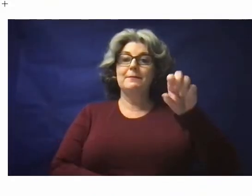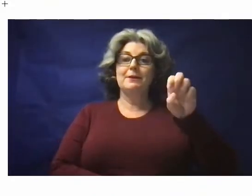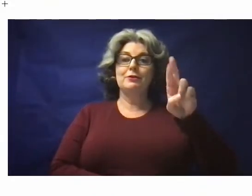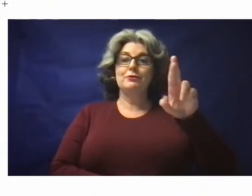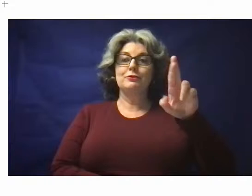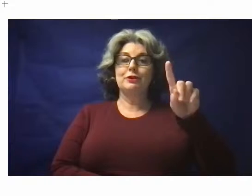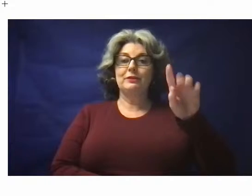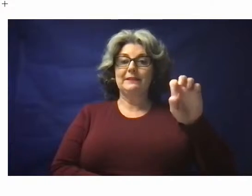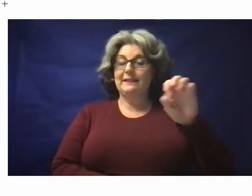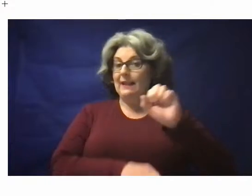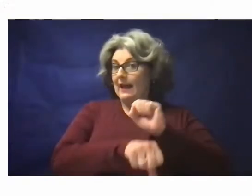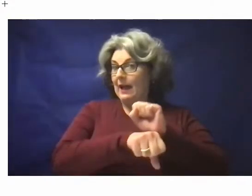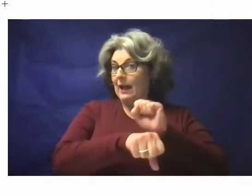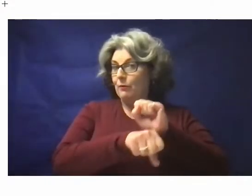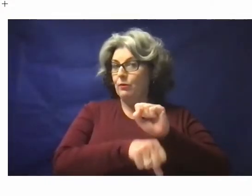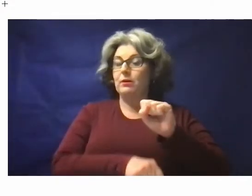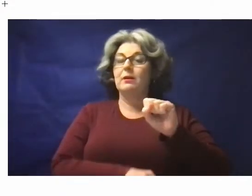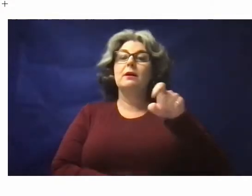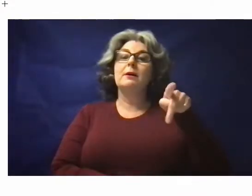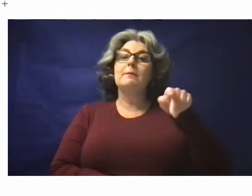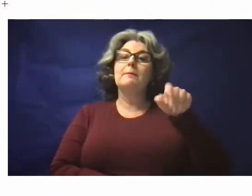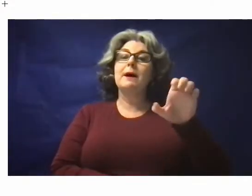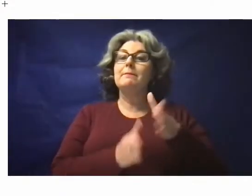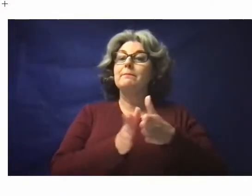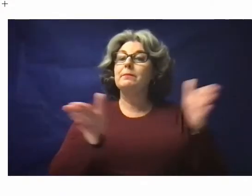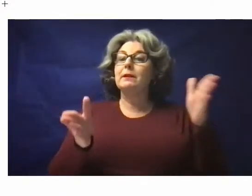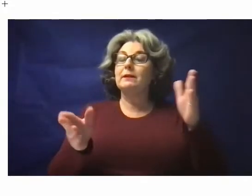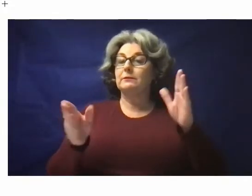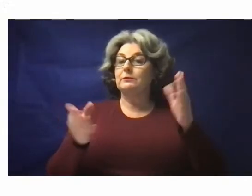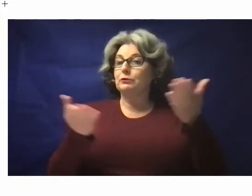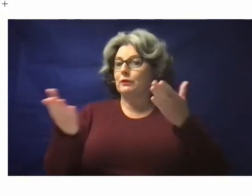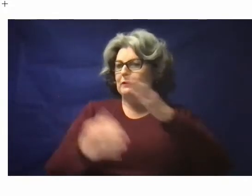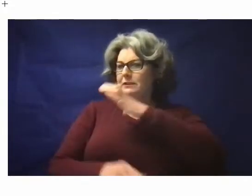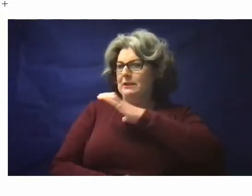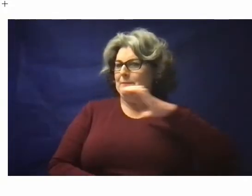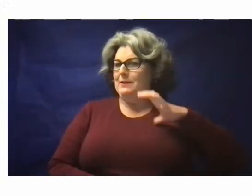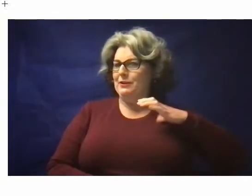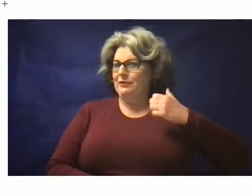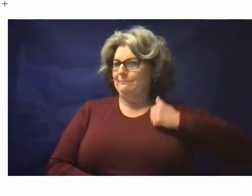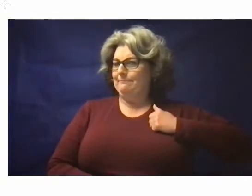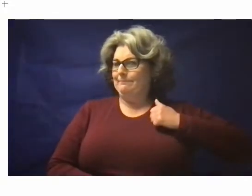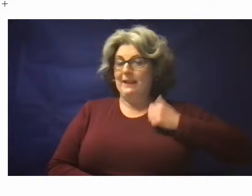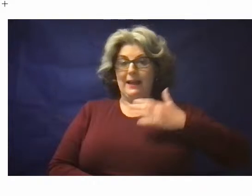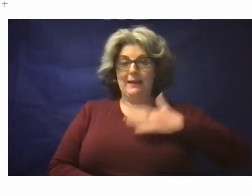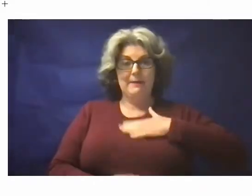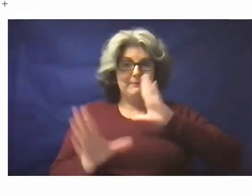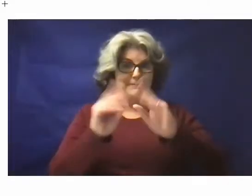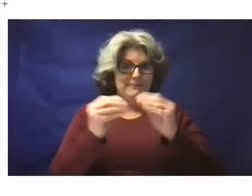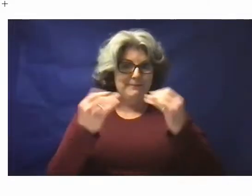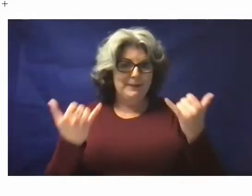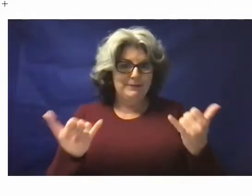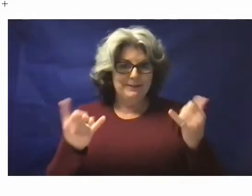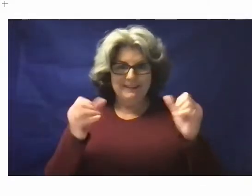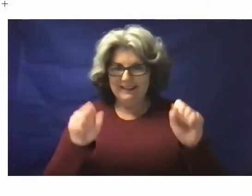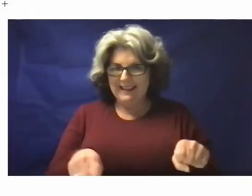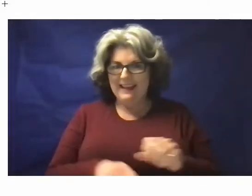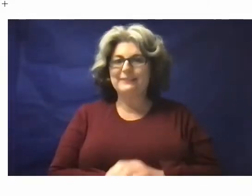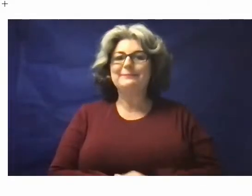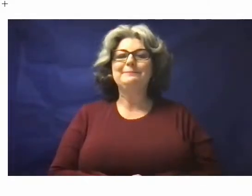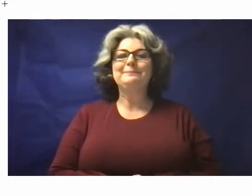work at the Public Service Commission for the Government of Canada, and I'm so happy that we could connect today. Okay,